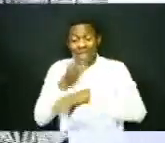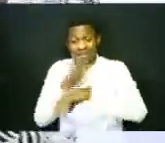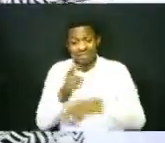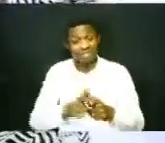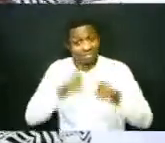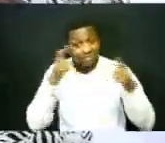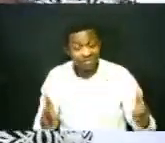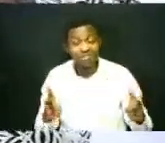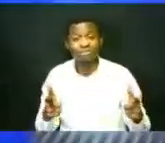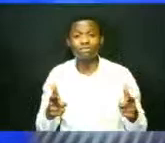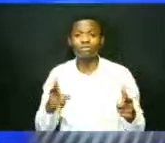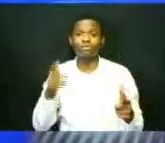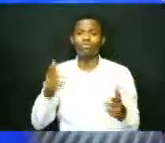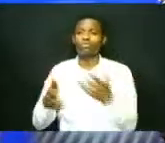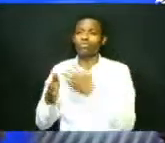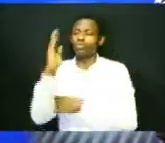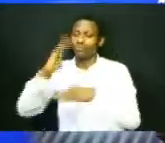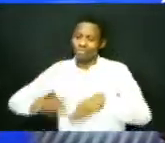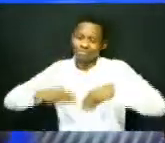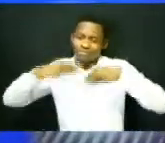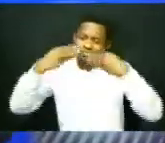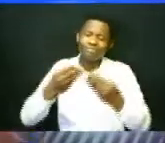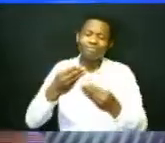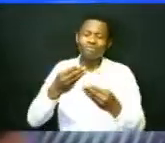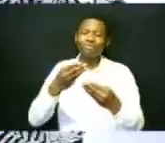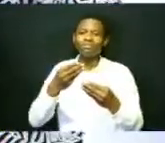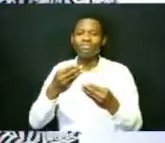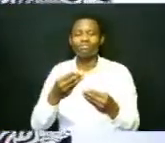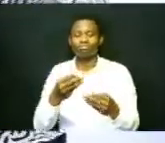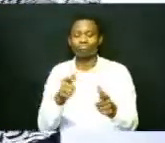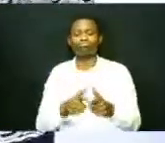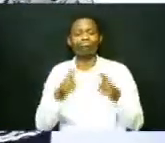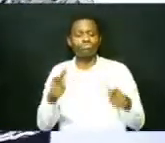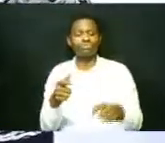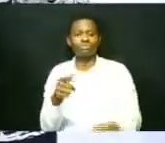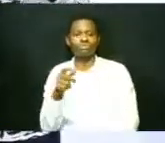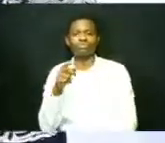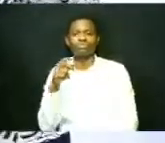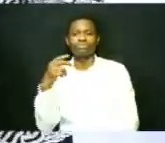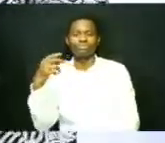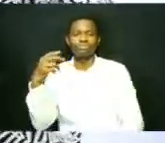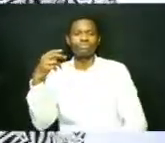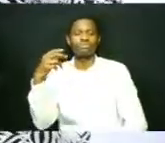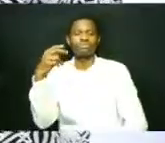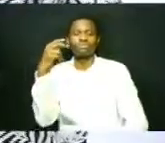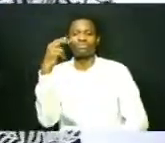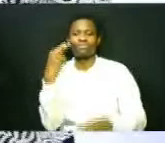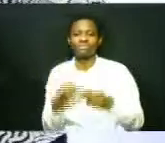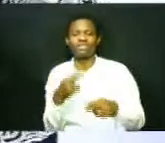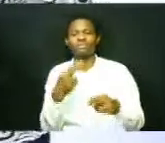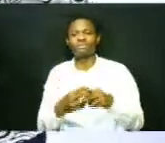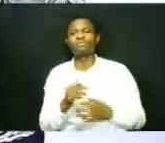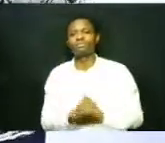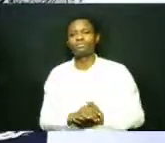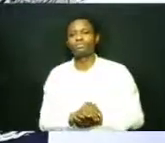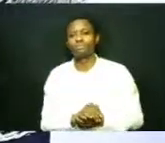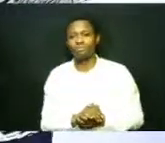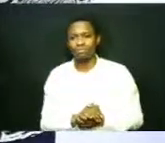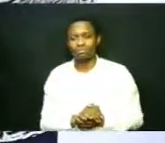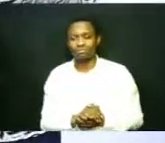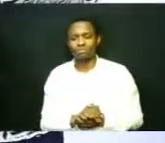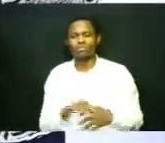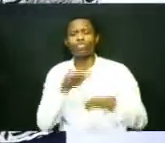greatness, God now gives him a divine title. You see, don't fight